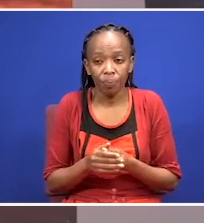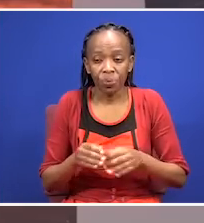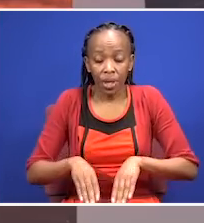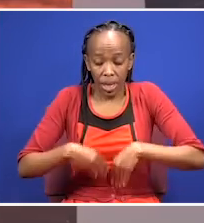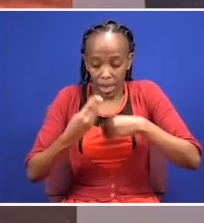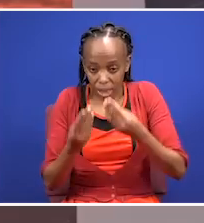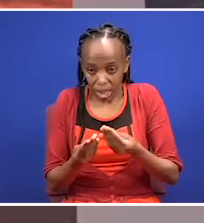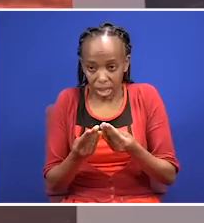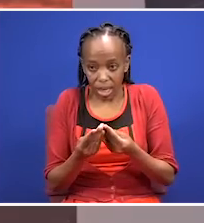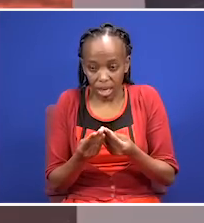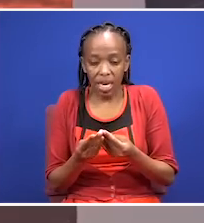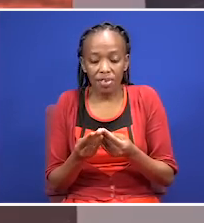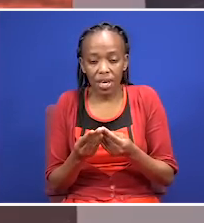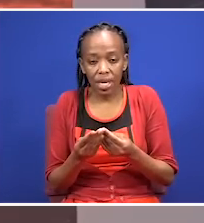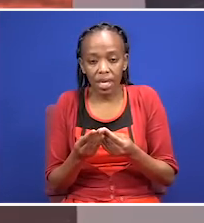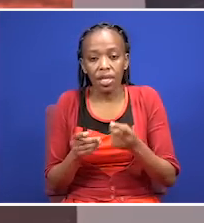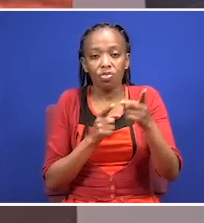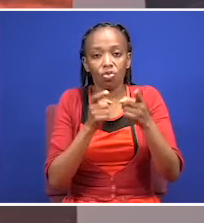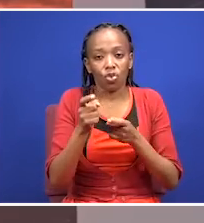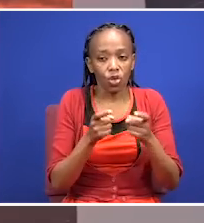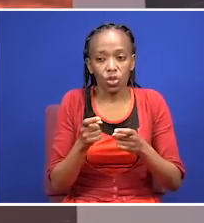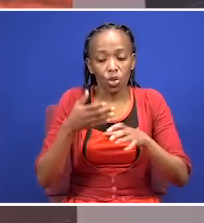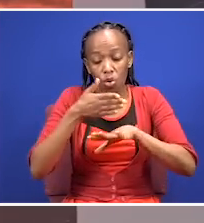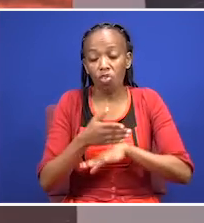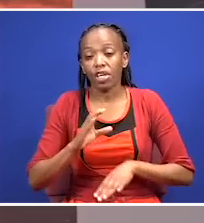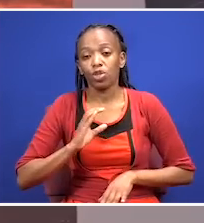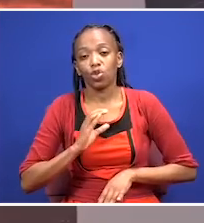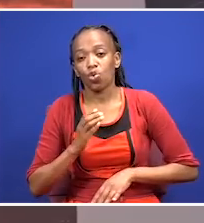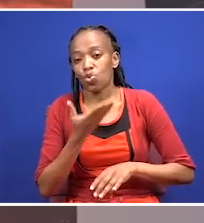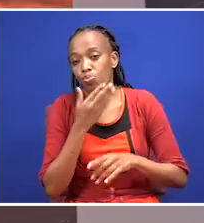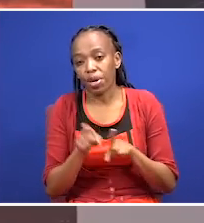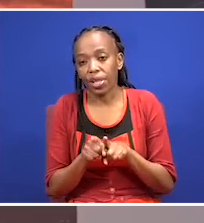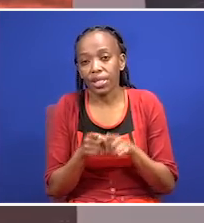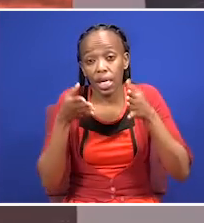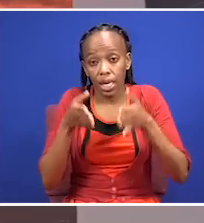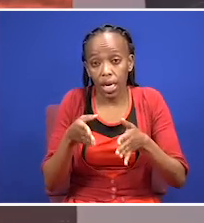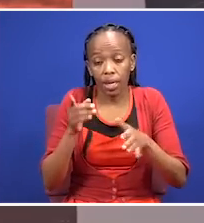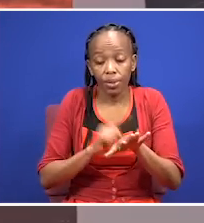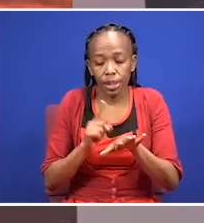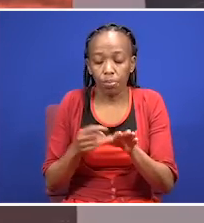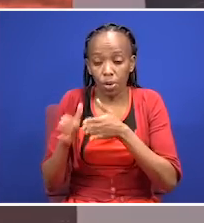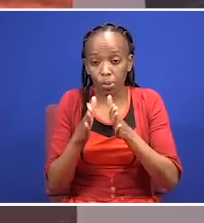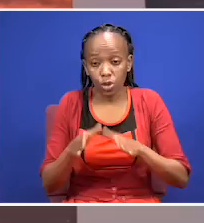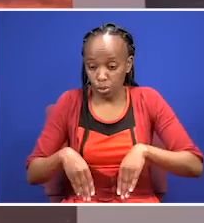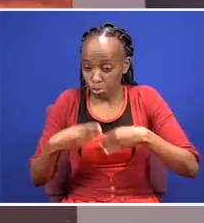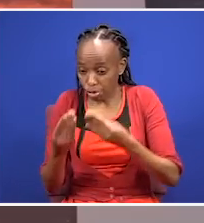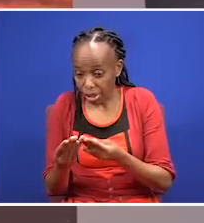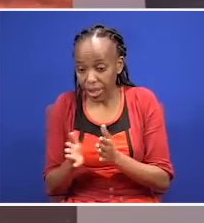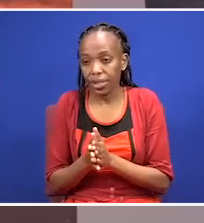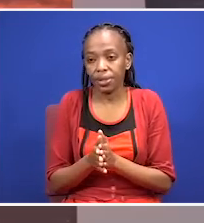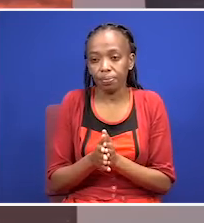give him the upper hand over his own brothers and therefore when an opportunity provided